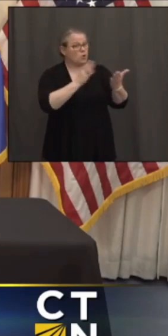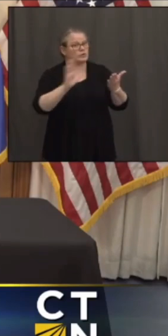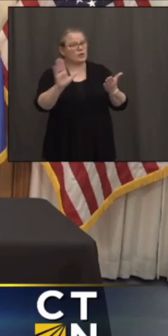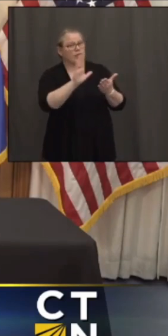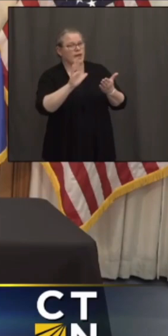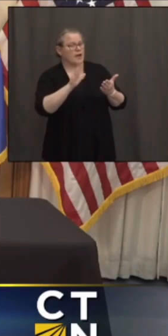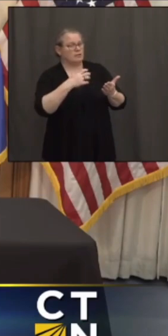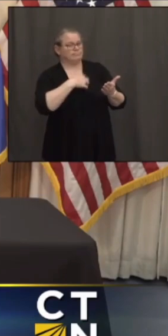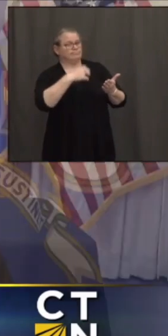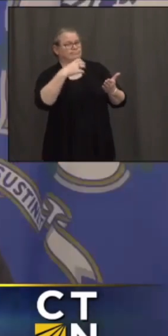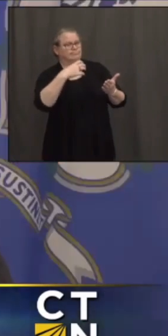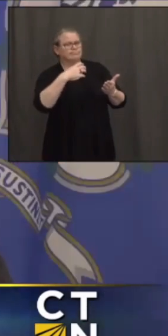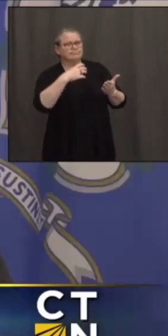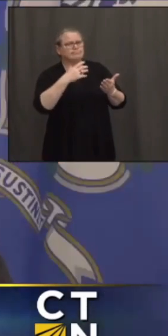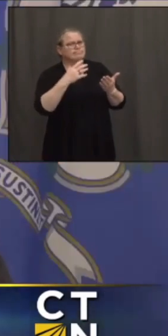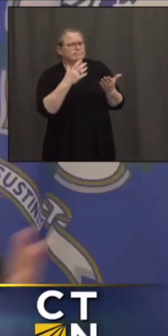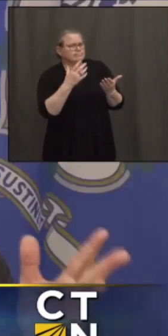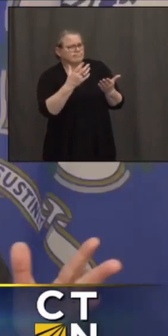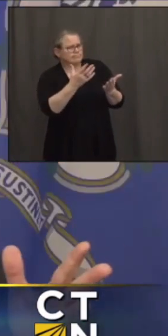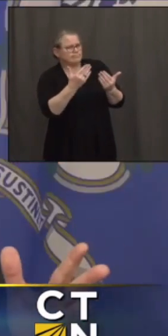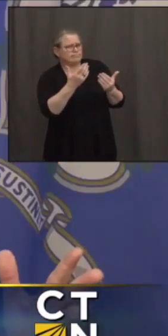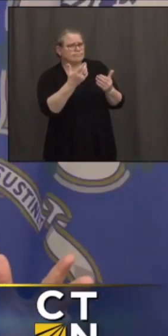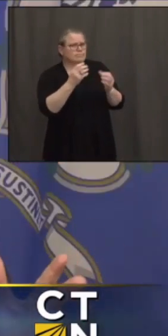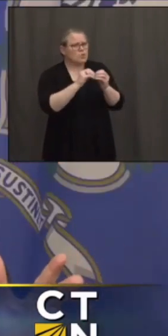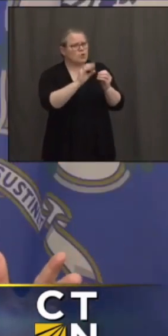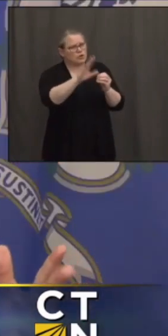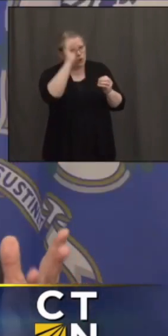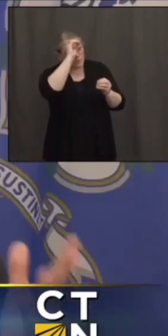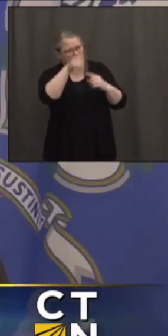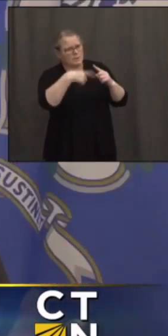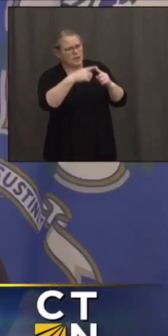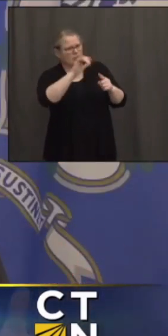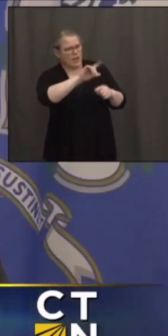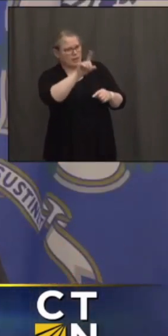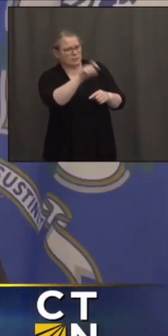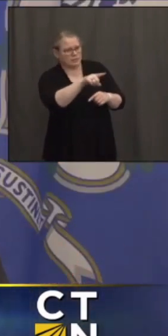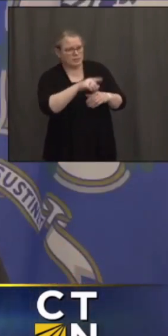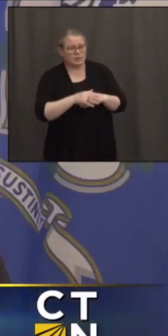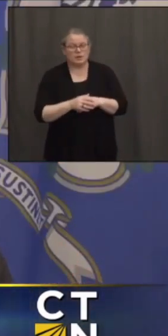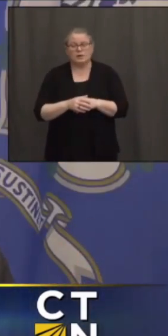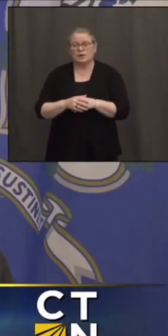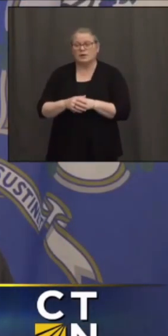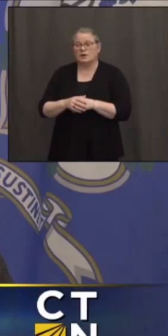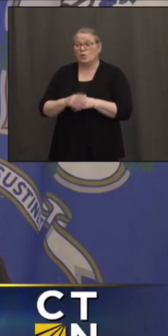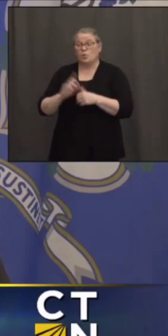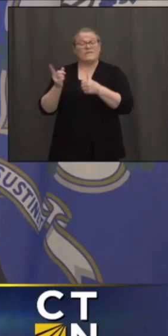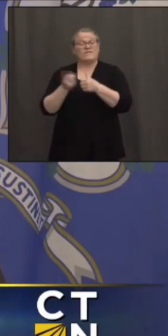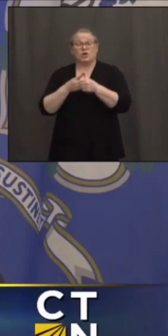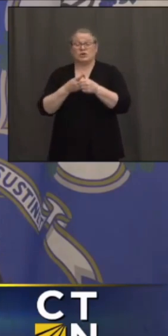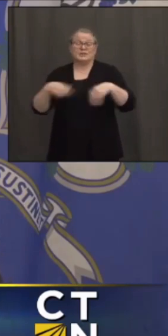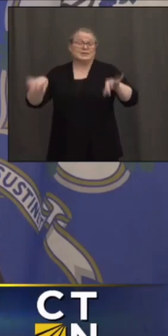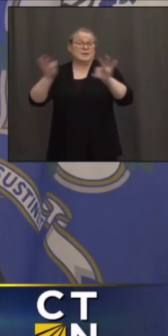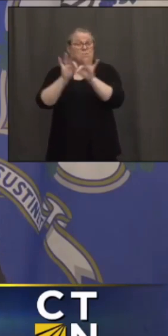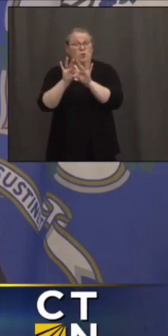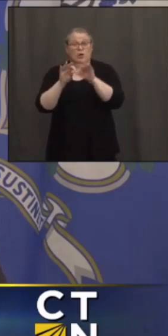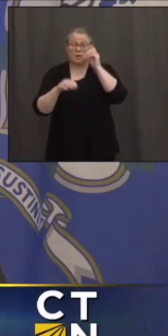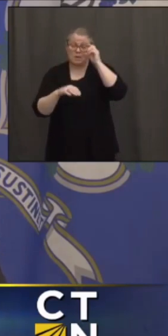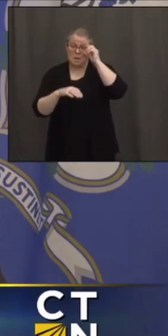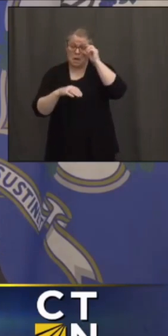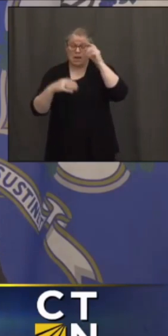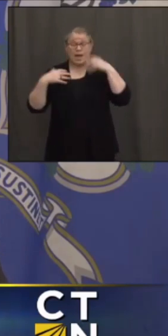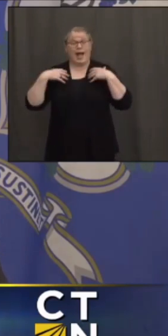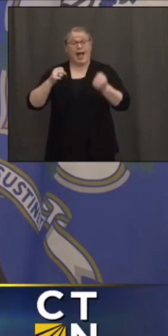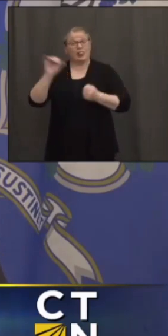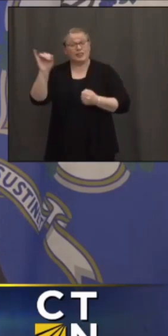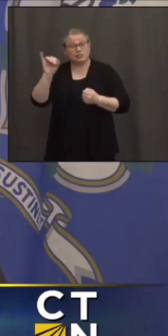comments? Well, Julia, first of all, what we all agree to is we got to do everything we can to bring down the high cost of